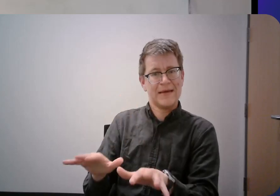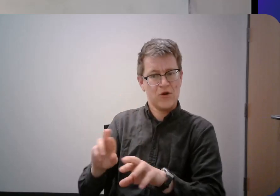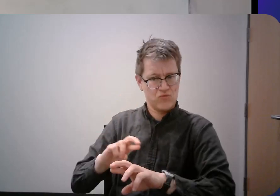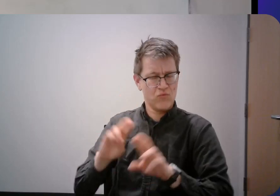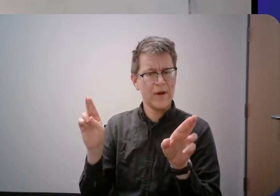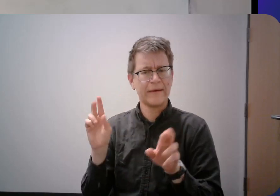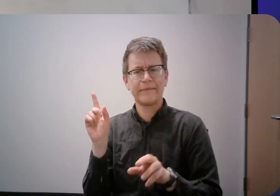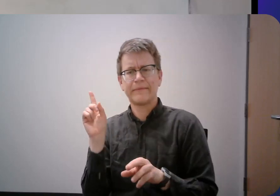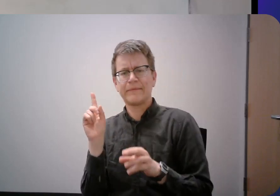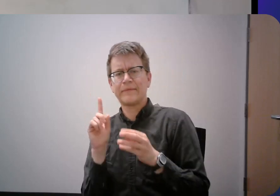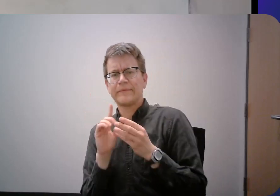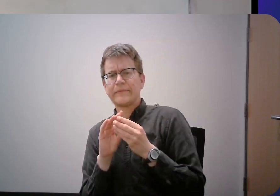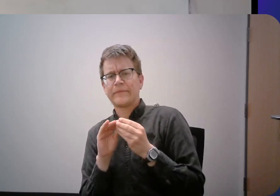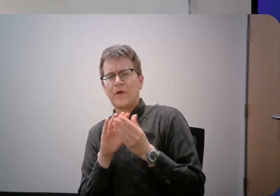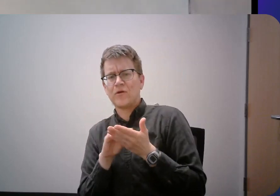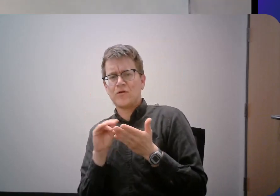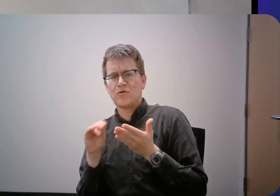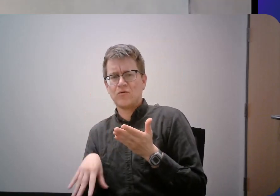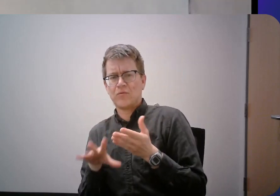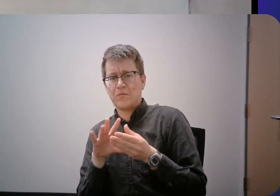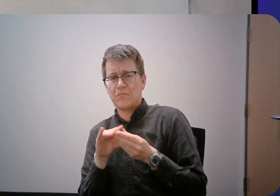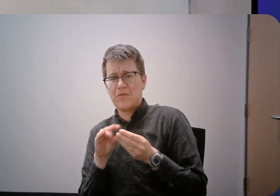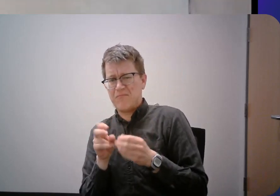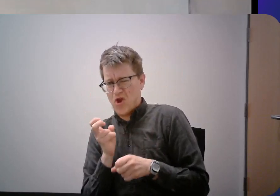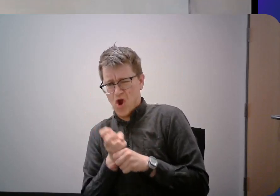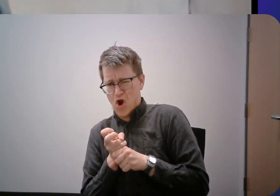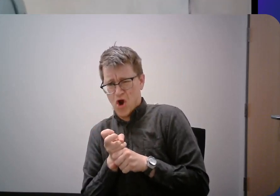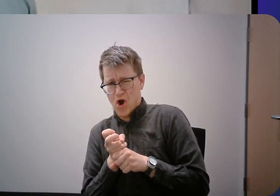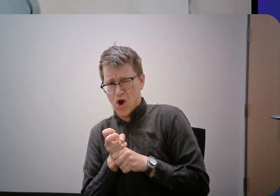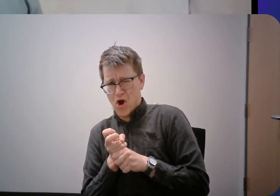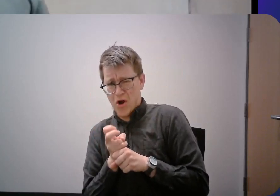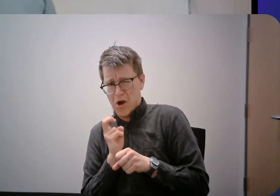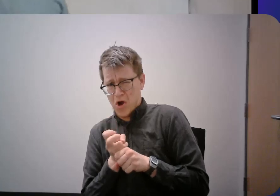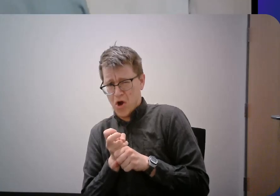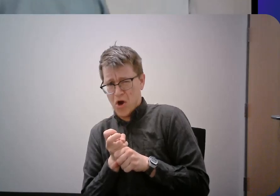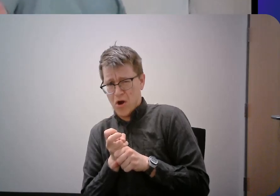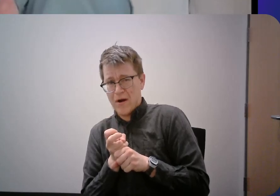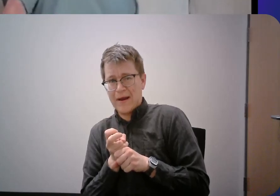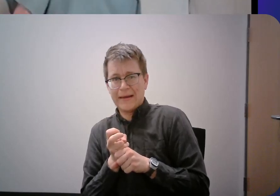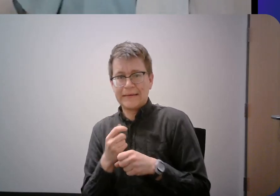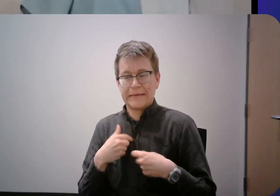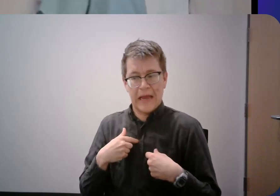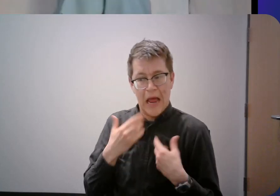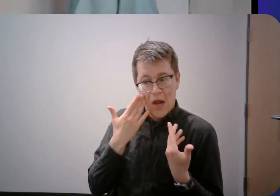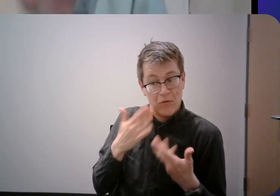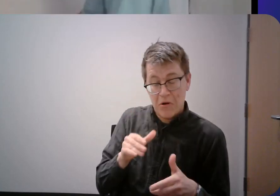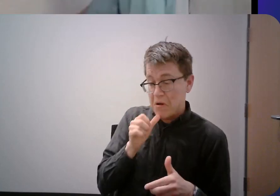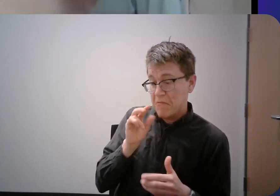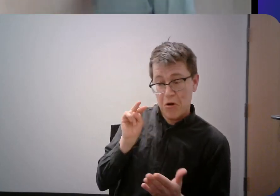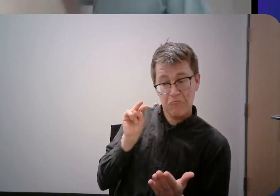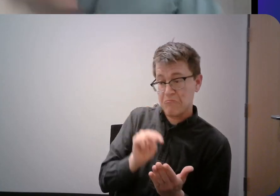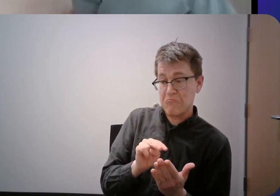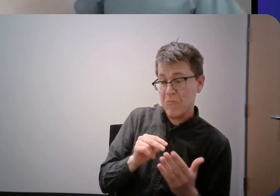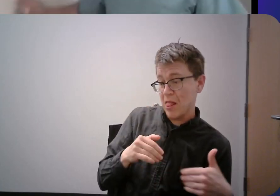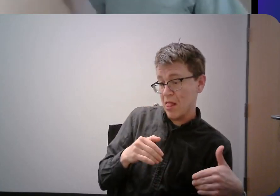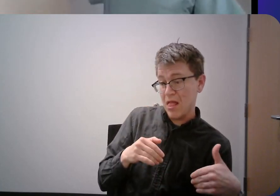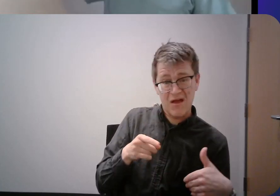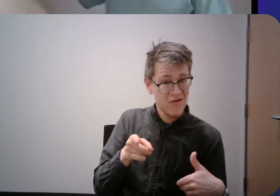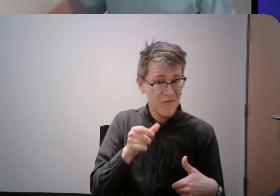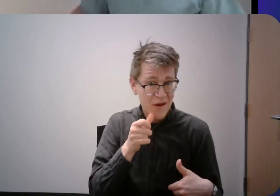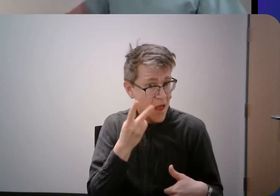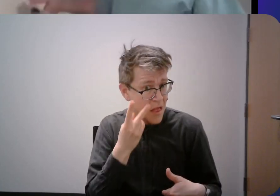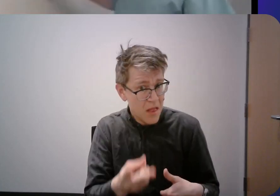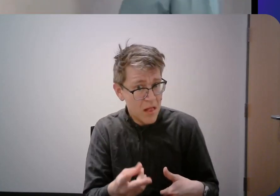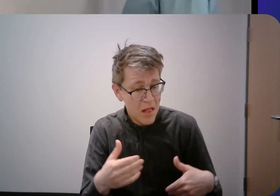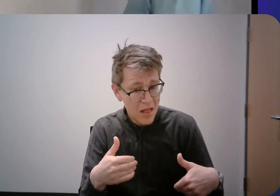haven't checked it out? Well, I can't, I don't have access to it. I would have to sneak in under somebody's name, provide false